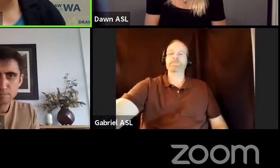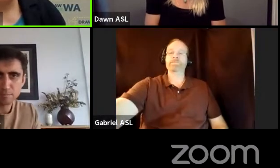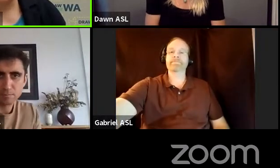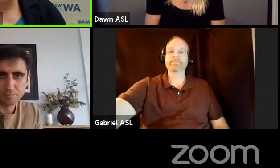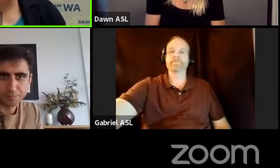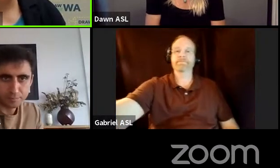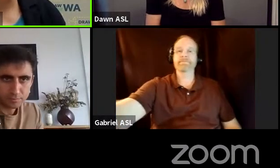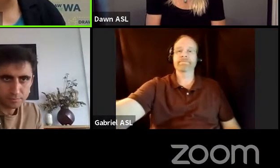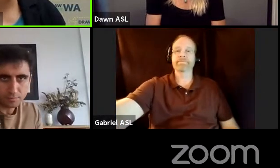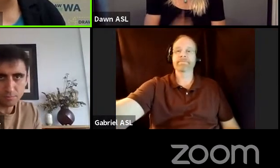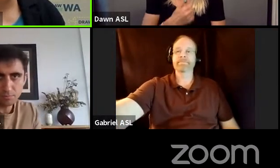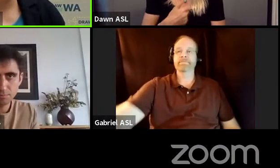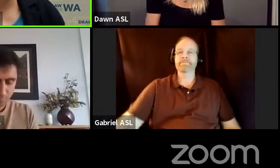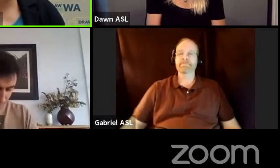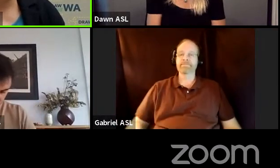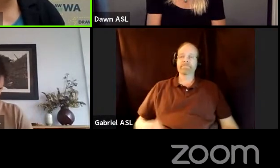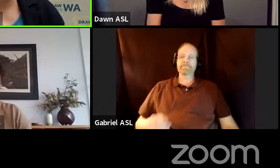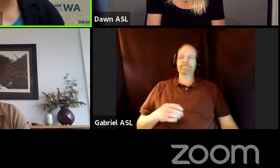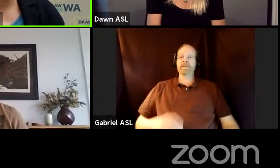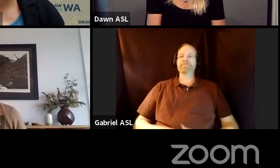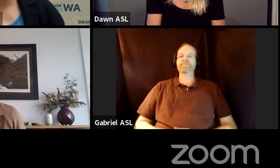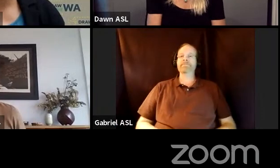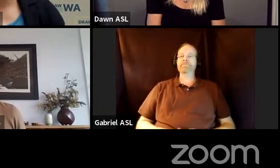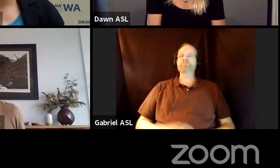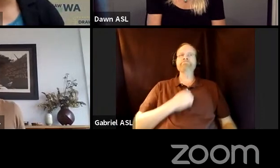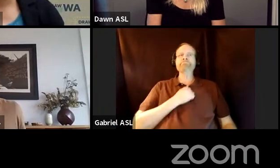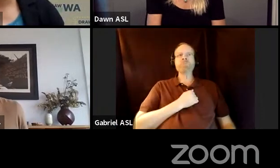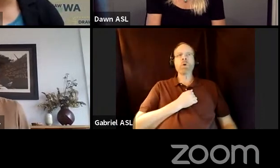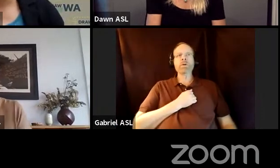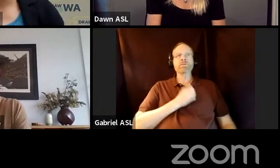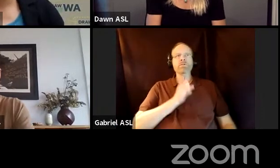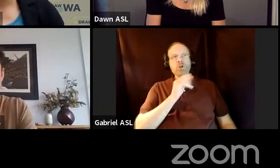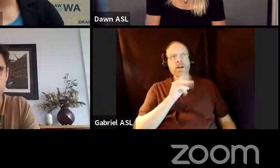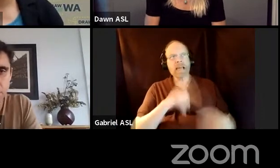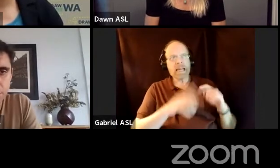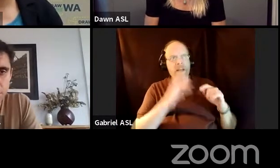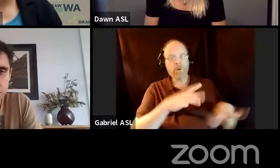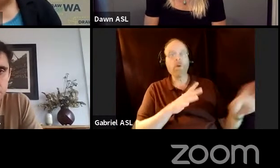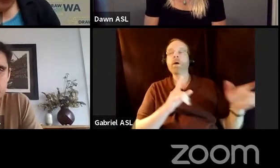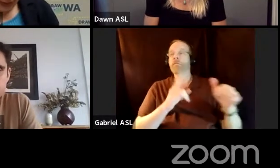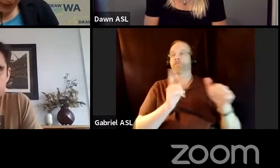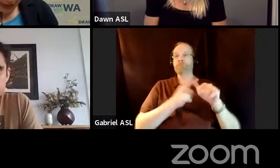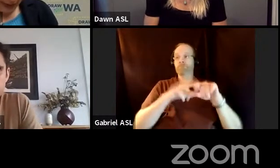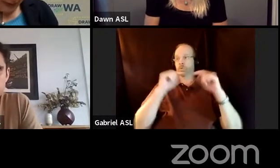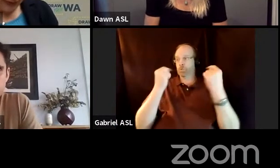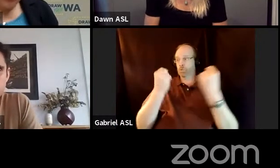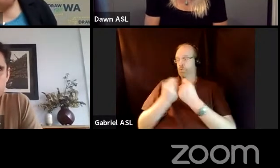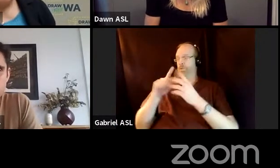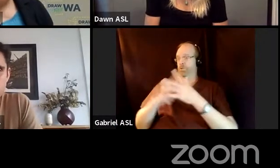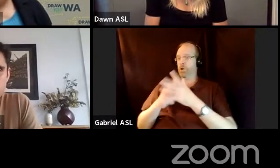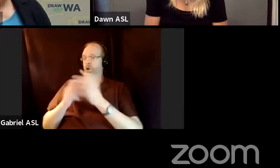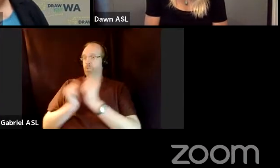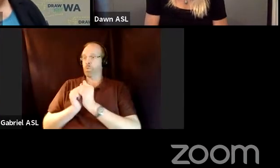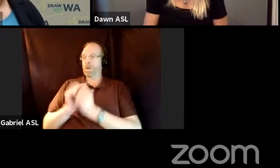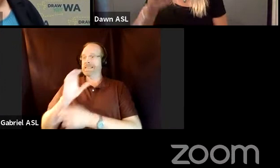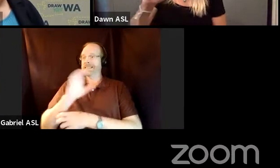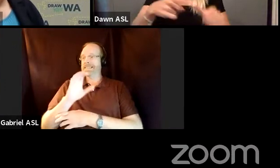Sorry, Sean, we can't hear you for some. Apologize for that, Chair. Our first panel will begin with C. Davis,